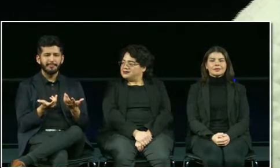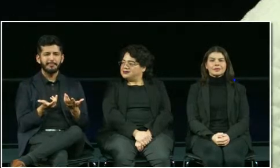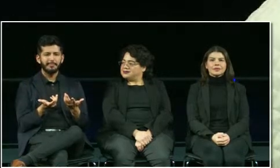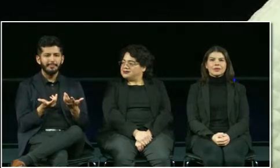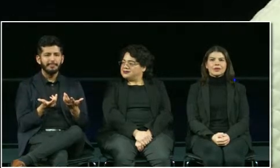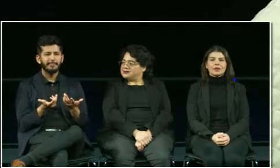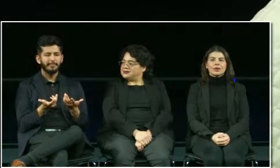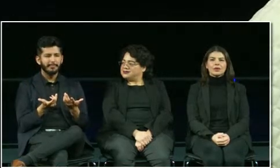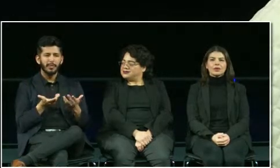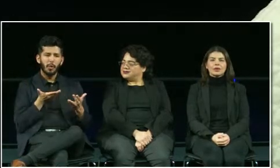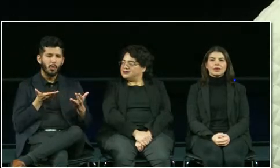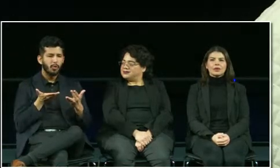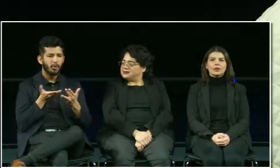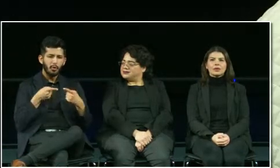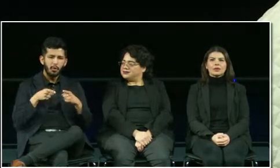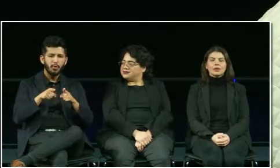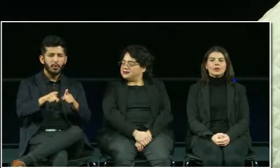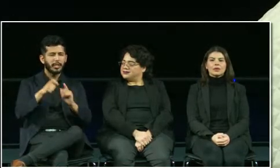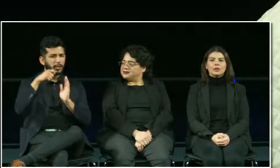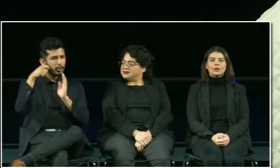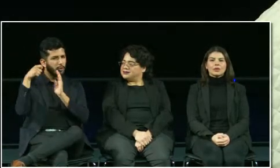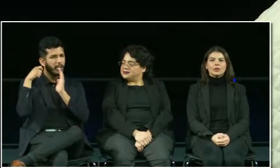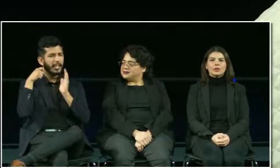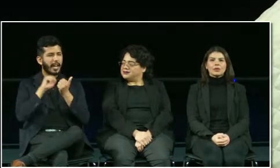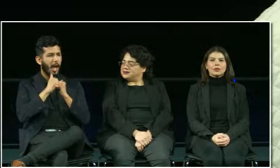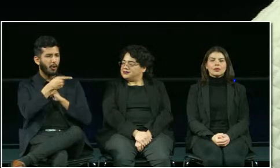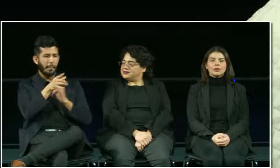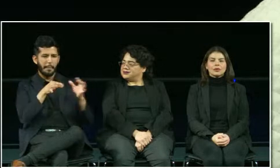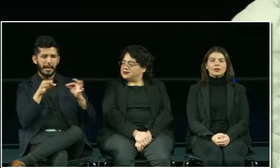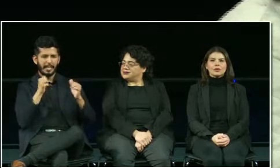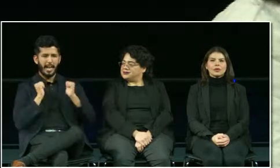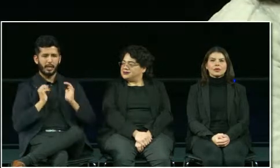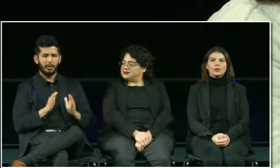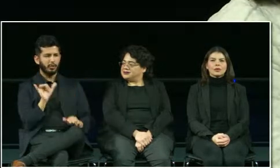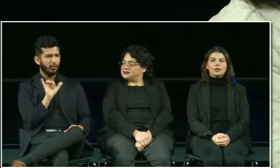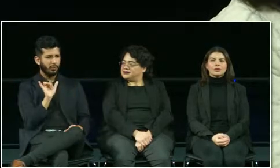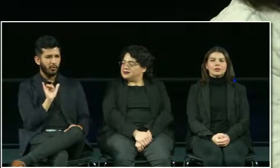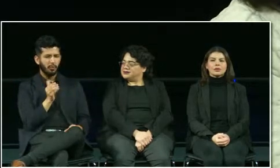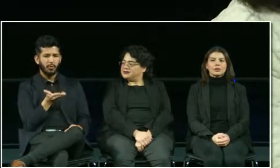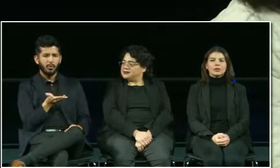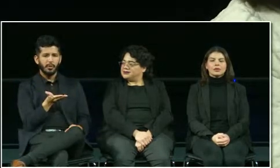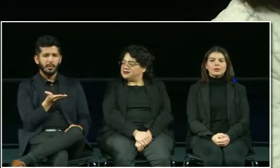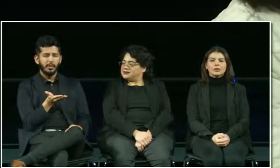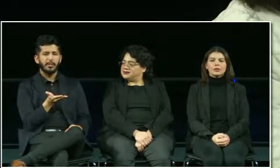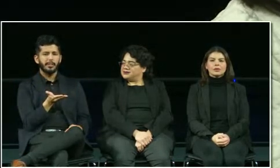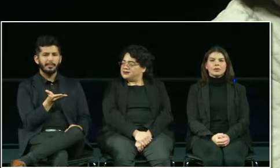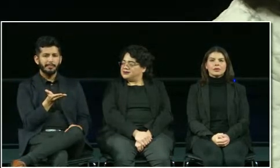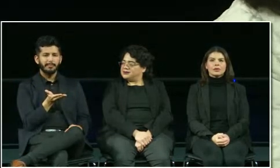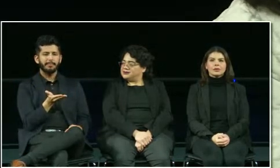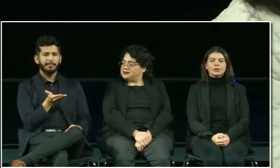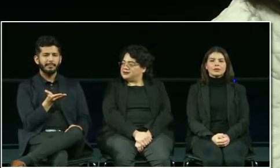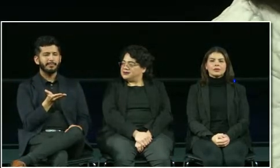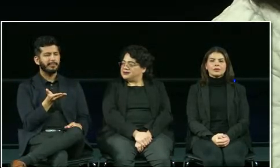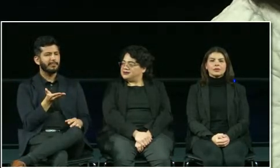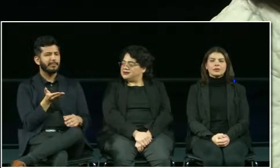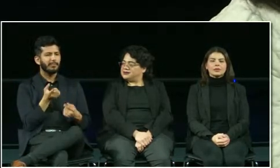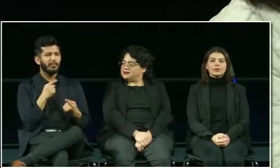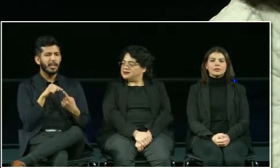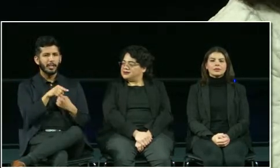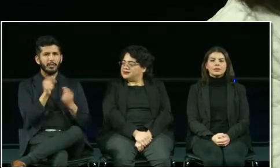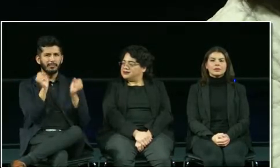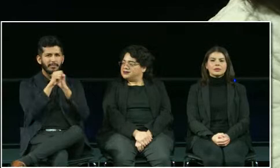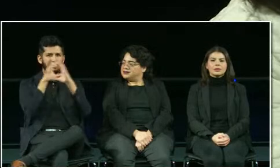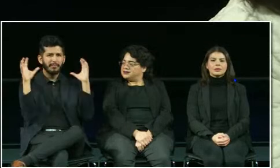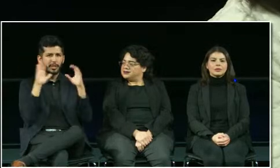you know, throughout the shooting and the way that you cast the film as well, I'm in its conception of your lead